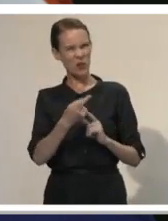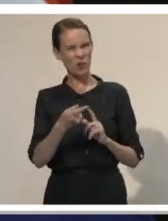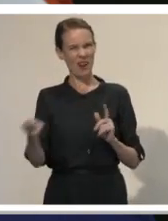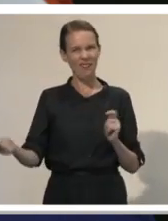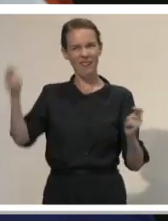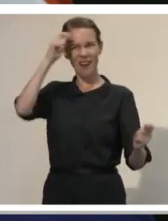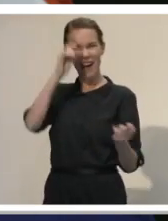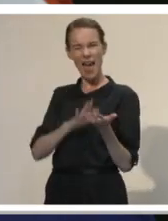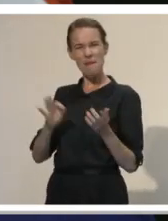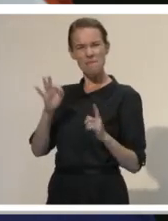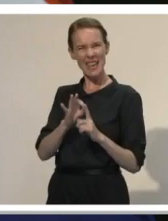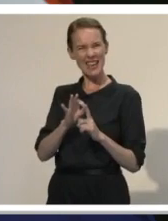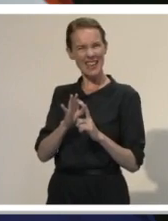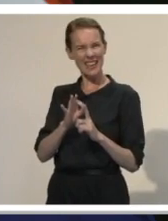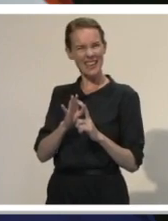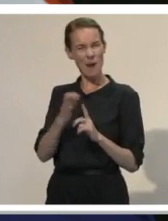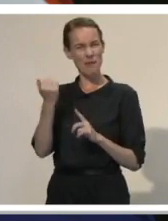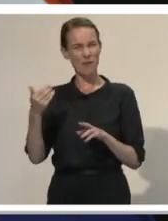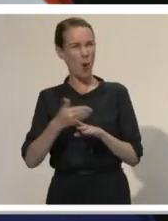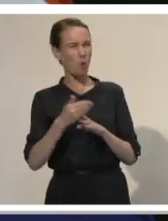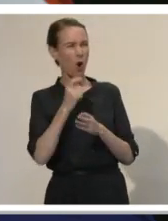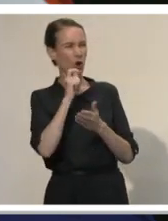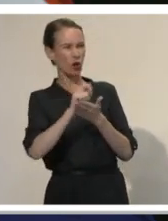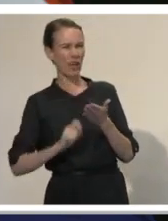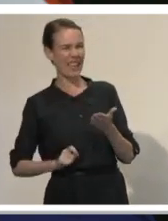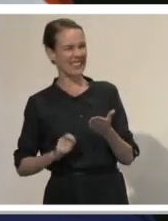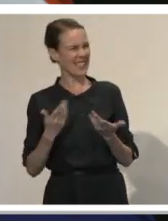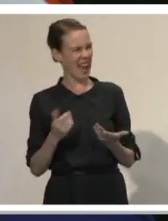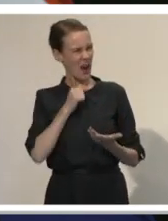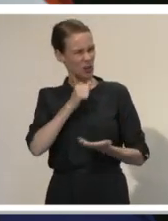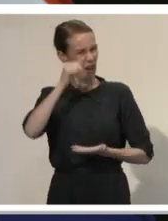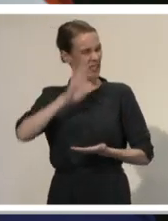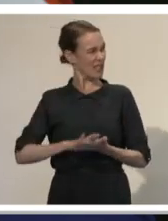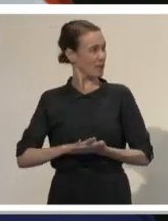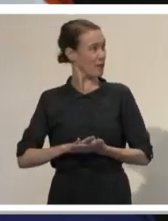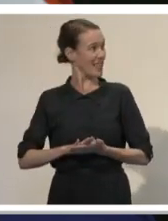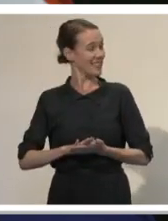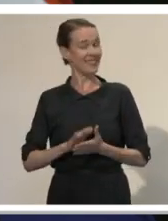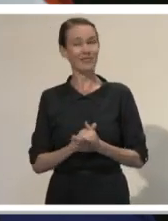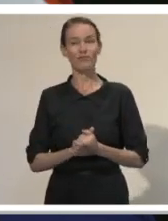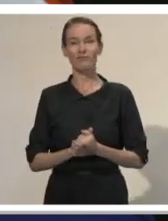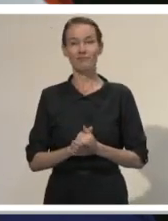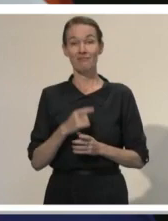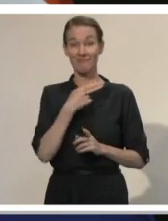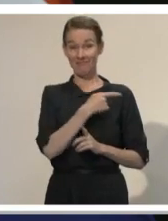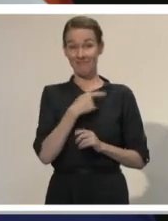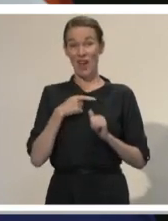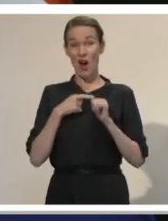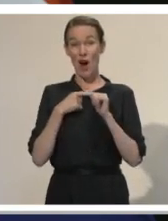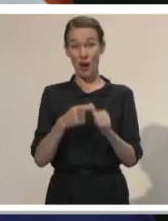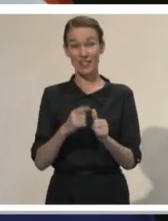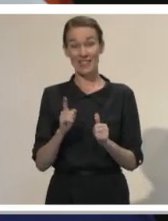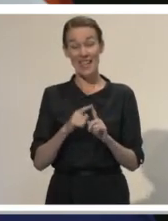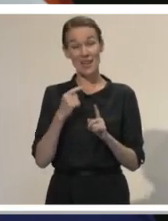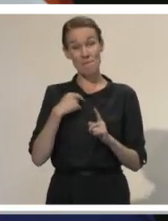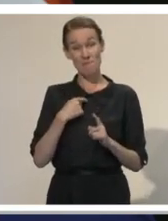about the concerns of the industry and address this support package? They say once a journalist, always a journalist, and I might get myself in trouble with my current colleagues about